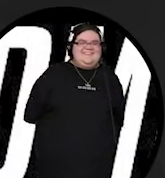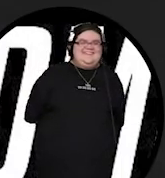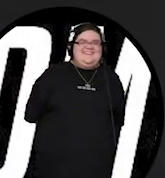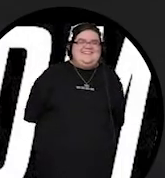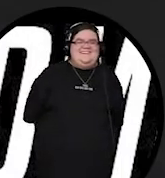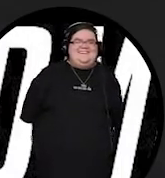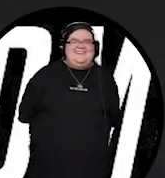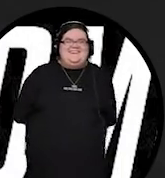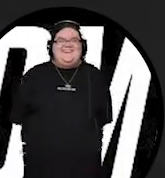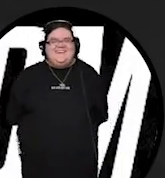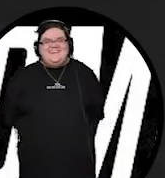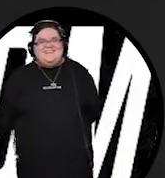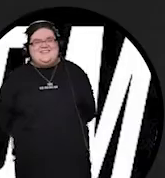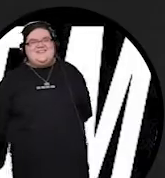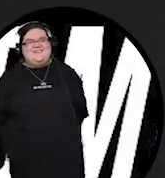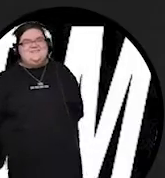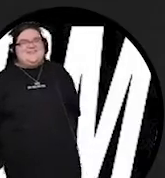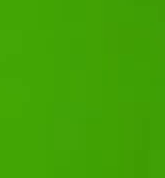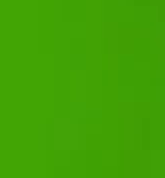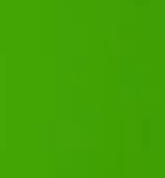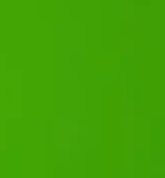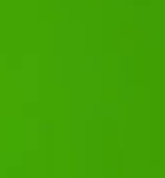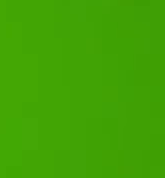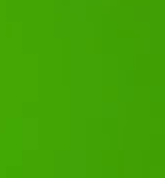Oh my god.